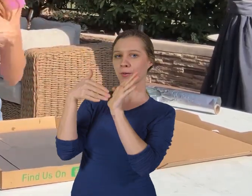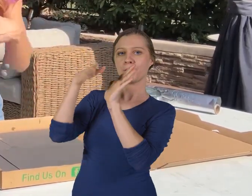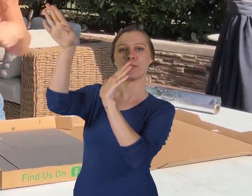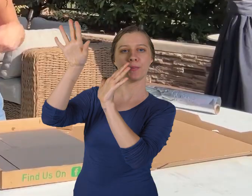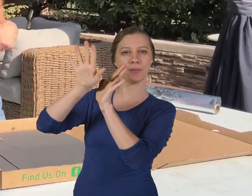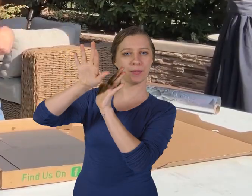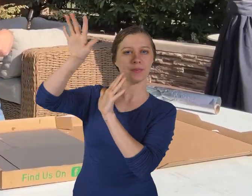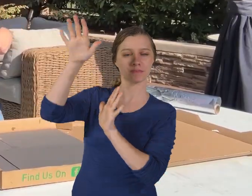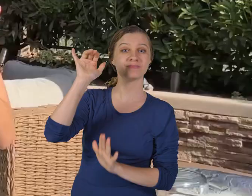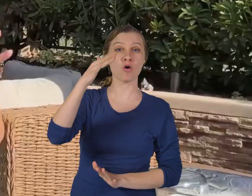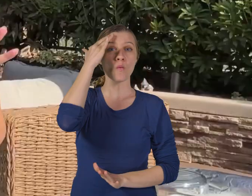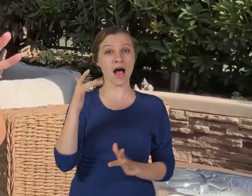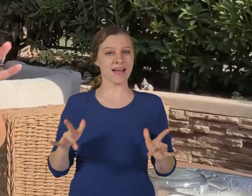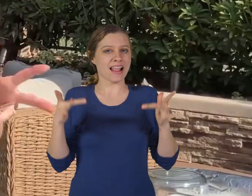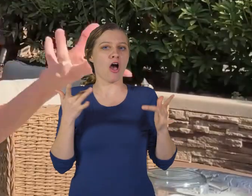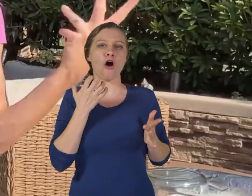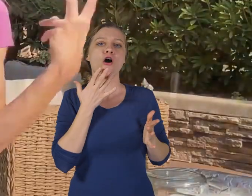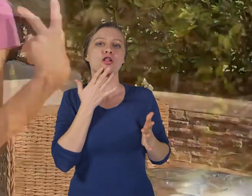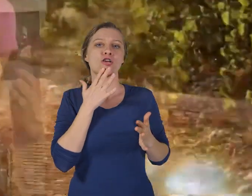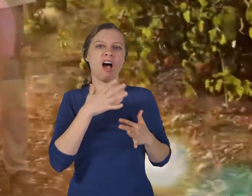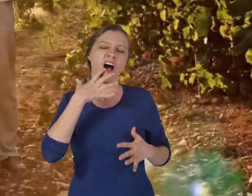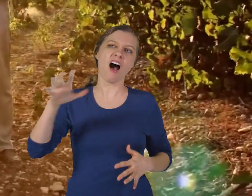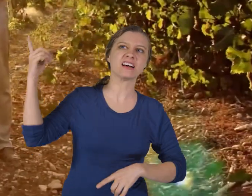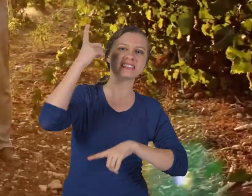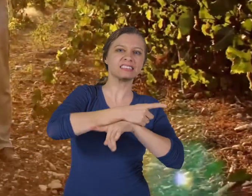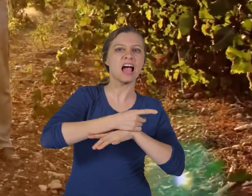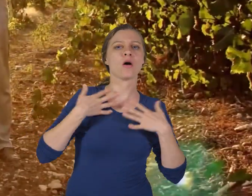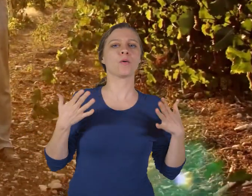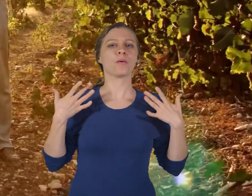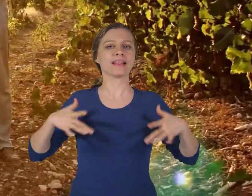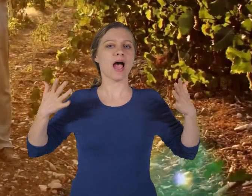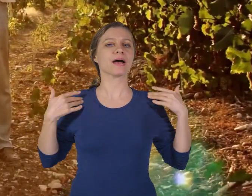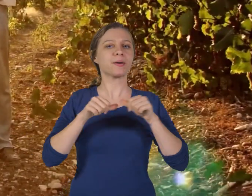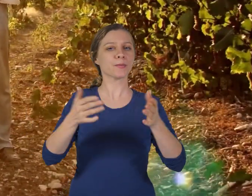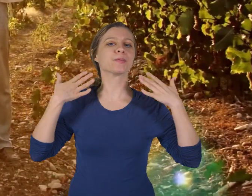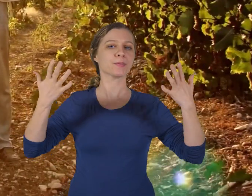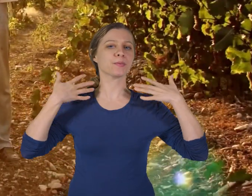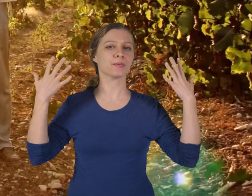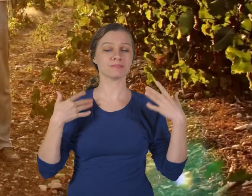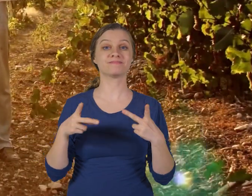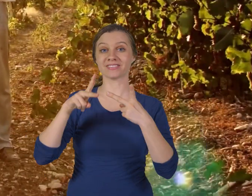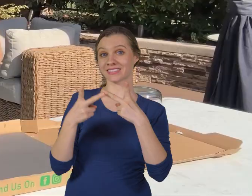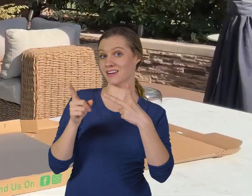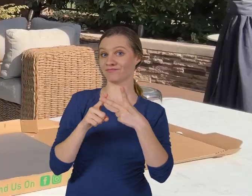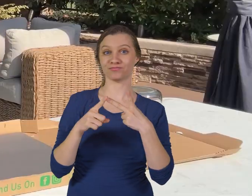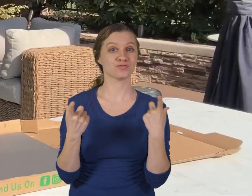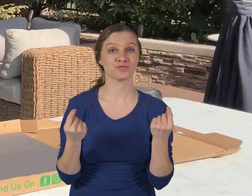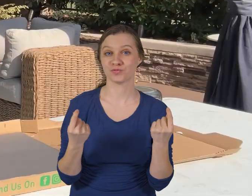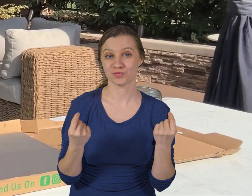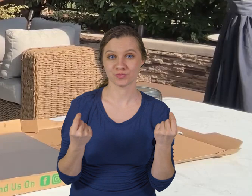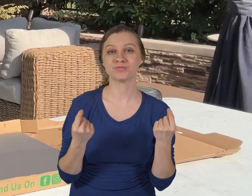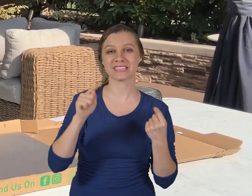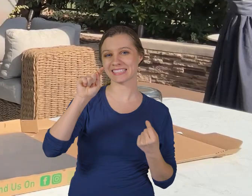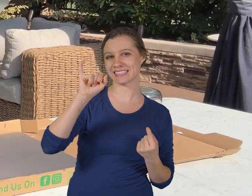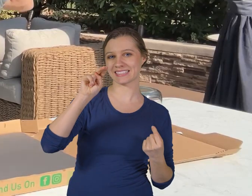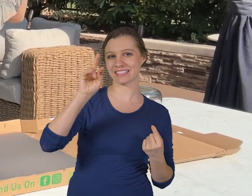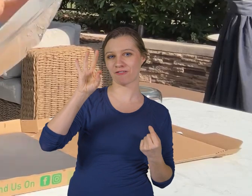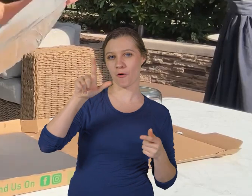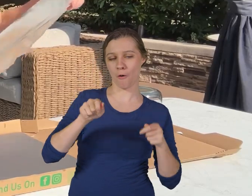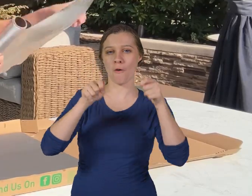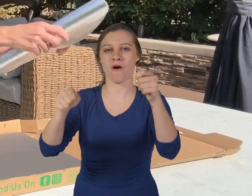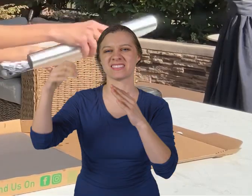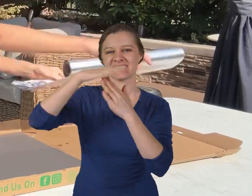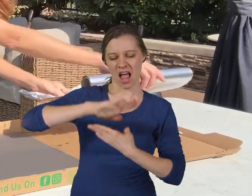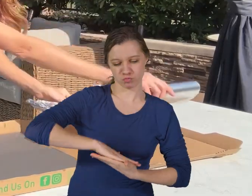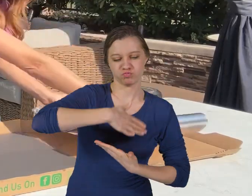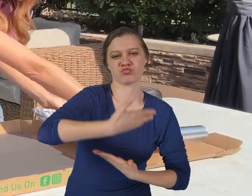acting more like a mirror. This is why we wear lighter colors on a hot day to keep us cool. The second thing we're going to do is put